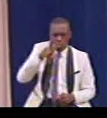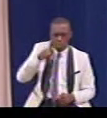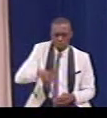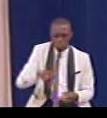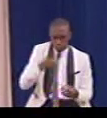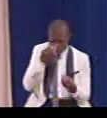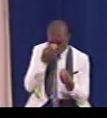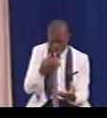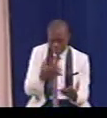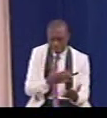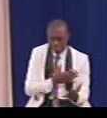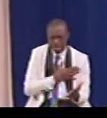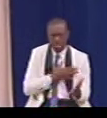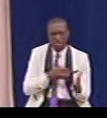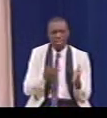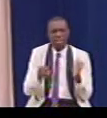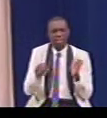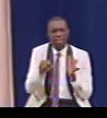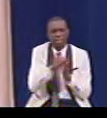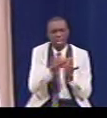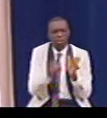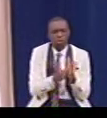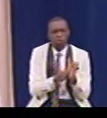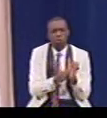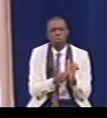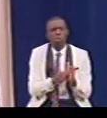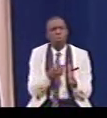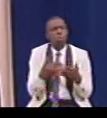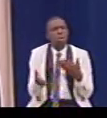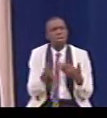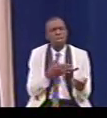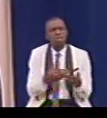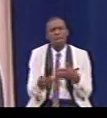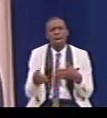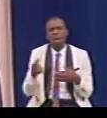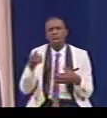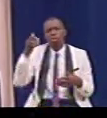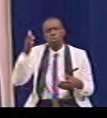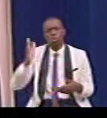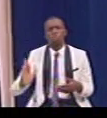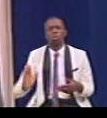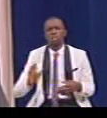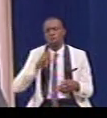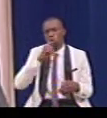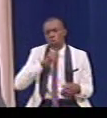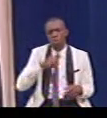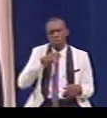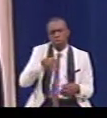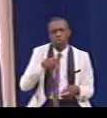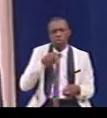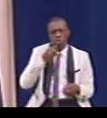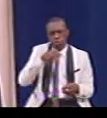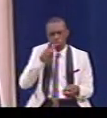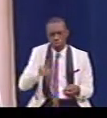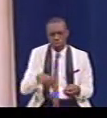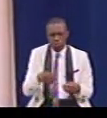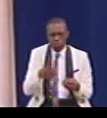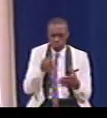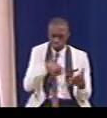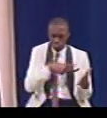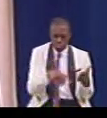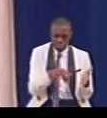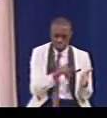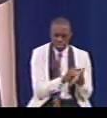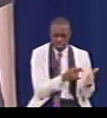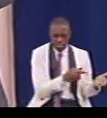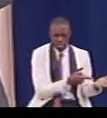he has told you already and whatever you know really as child of God how to do this how to do that I need to correct that thing I need to make that